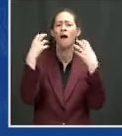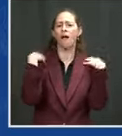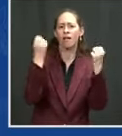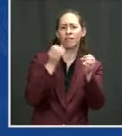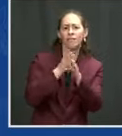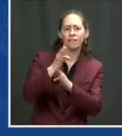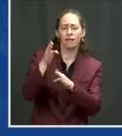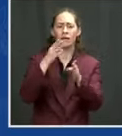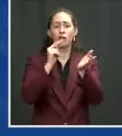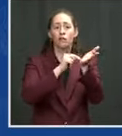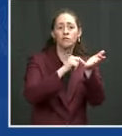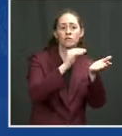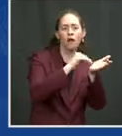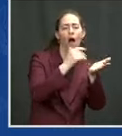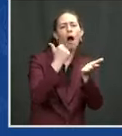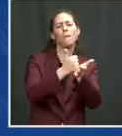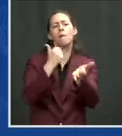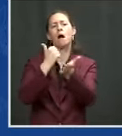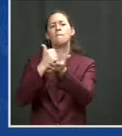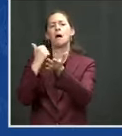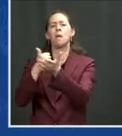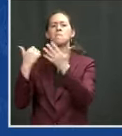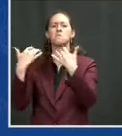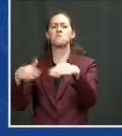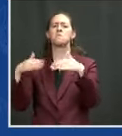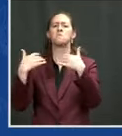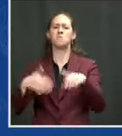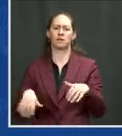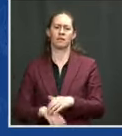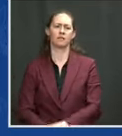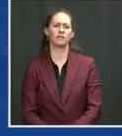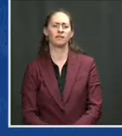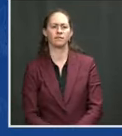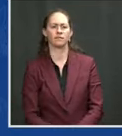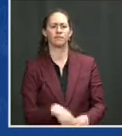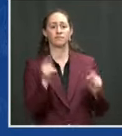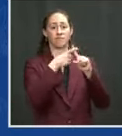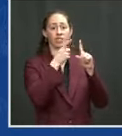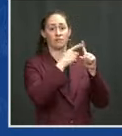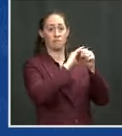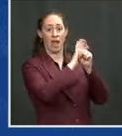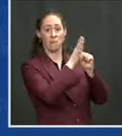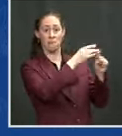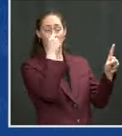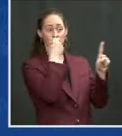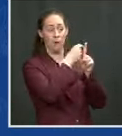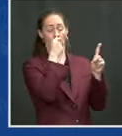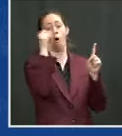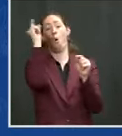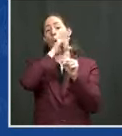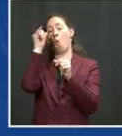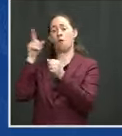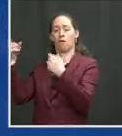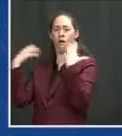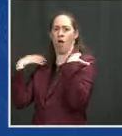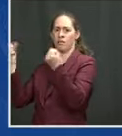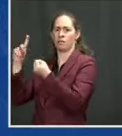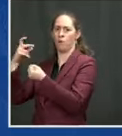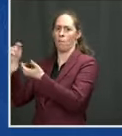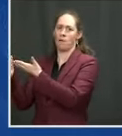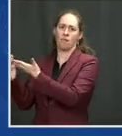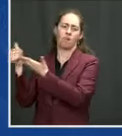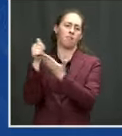us very early on. And with respect to equity, one of the places we started straight out of the gate was a big, aggressive